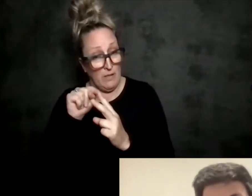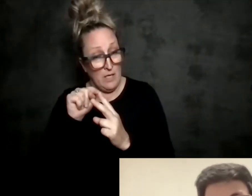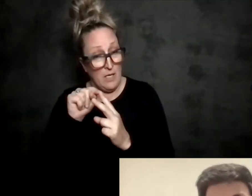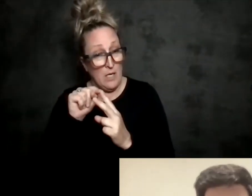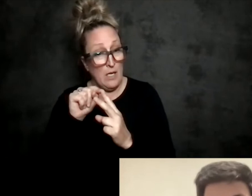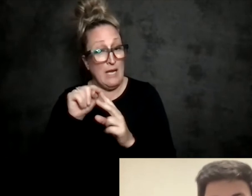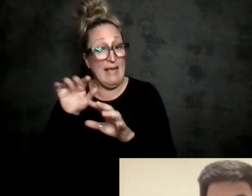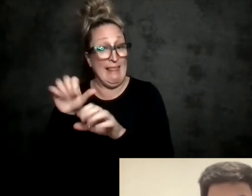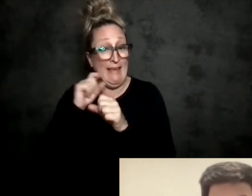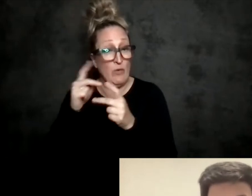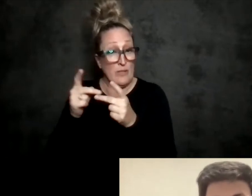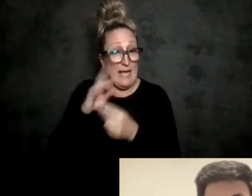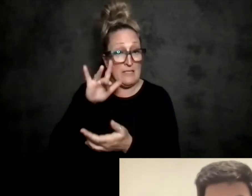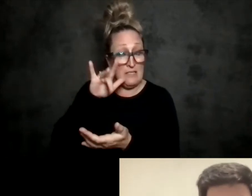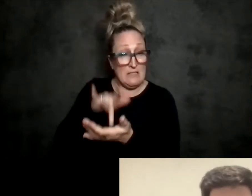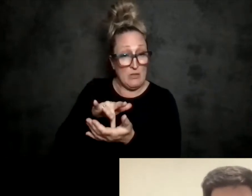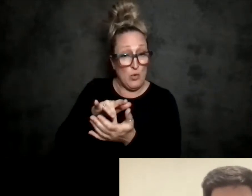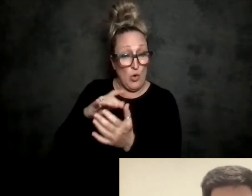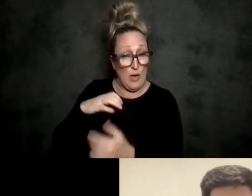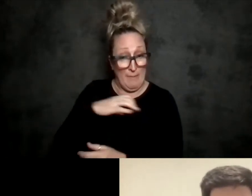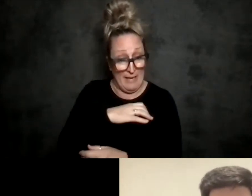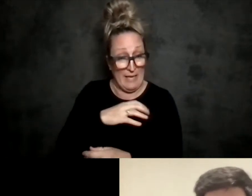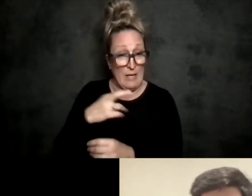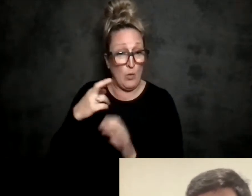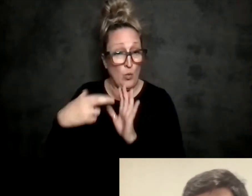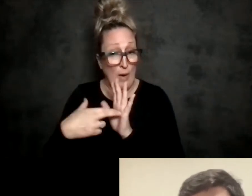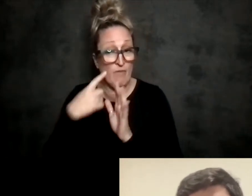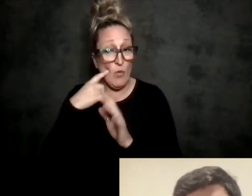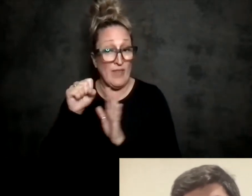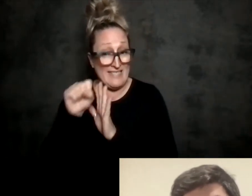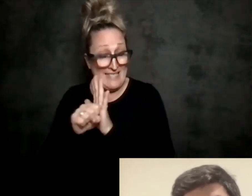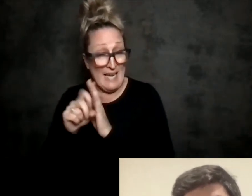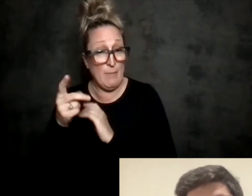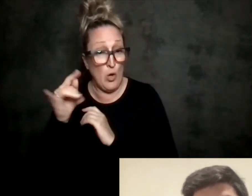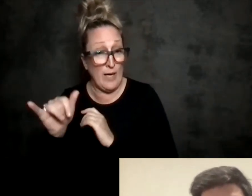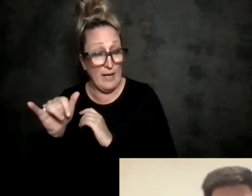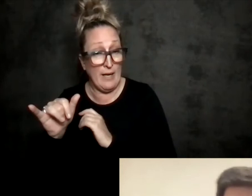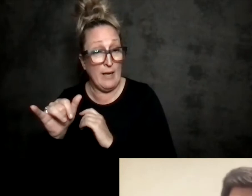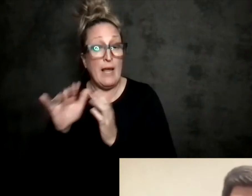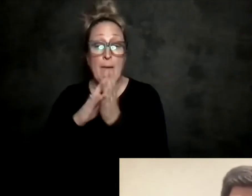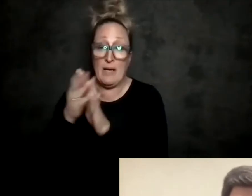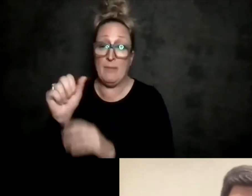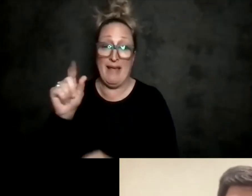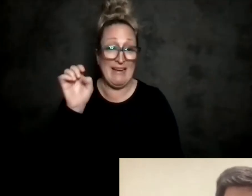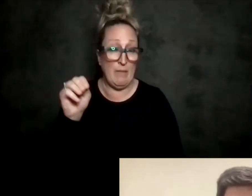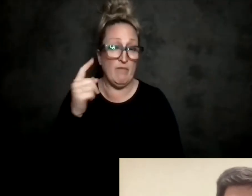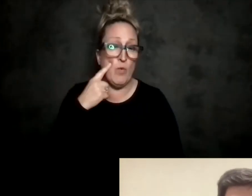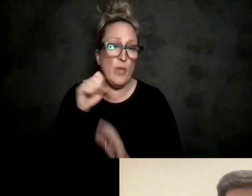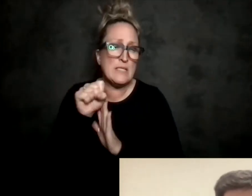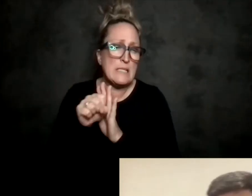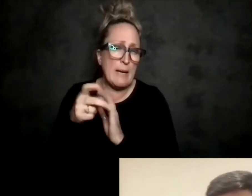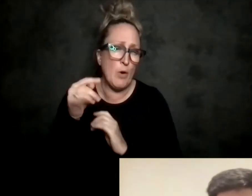leave your spot as a central committee rep to the state party and choose to then be an ADEM to the state party. So it's